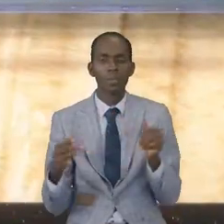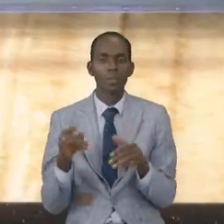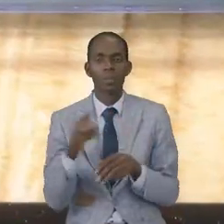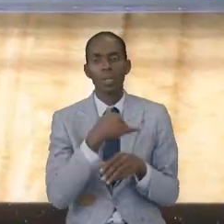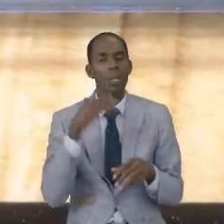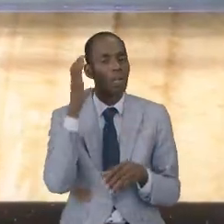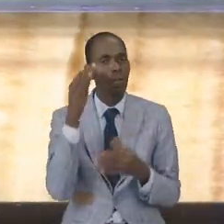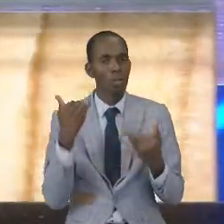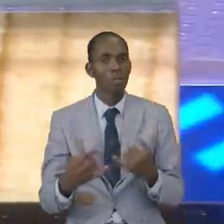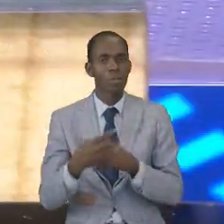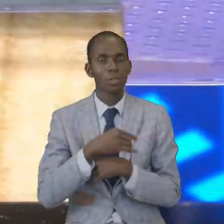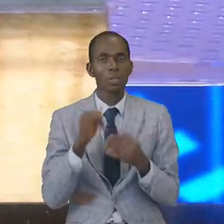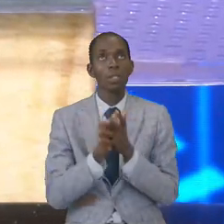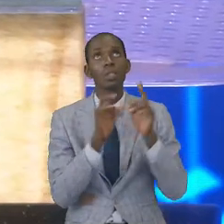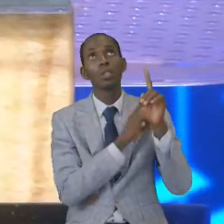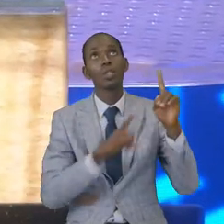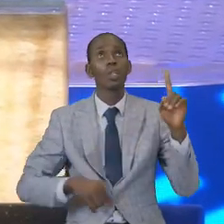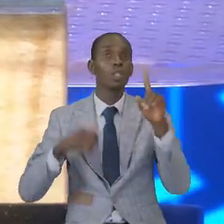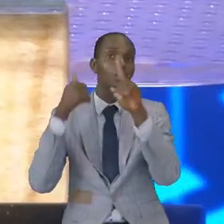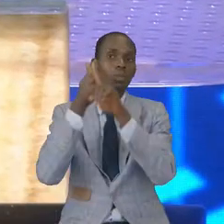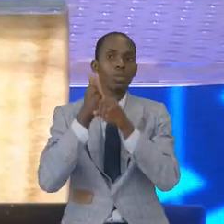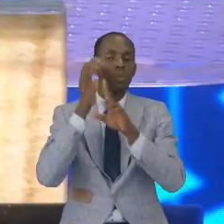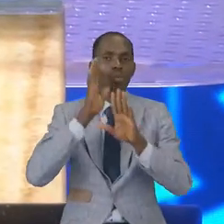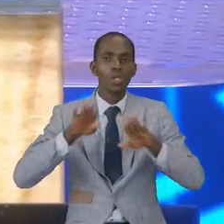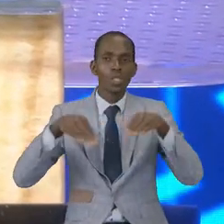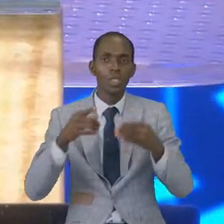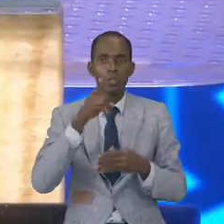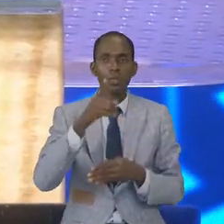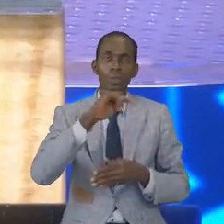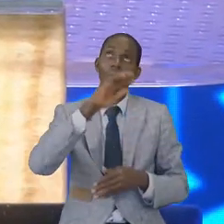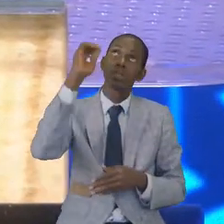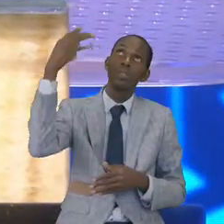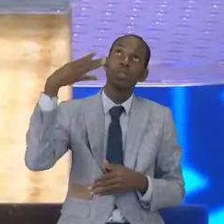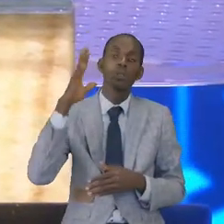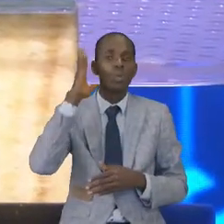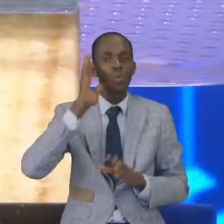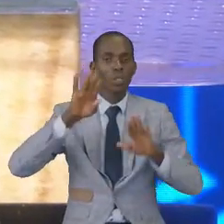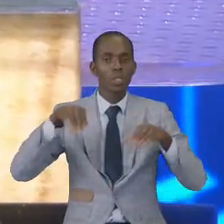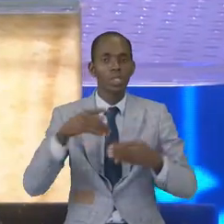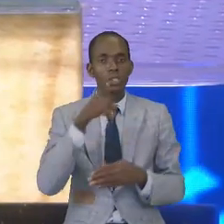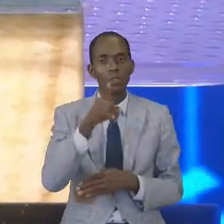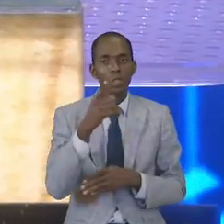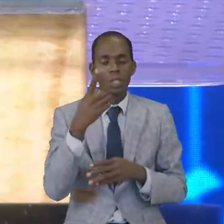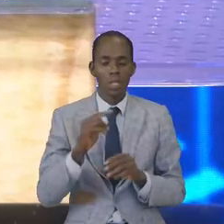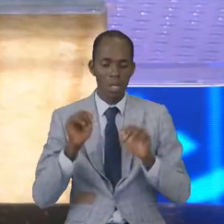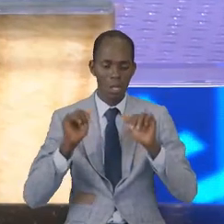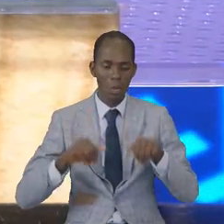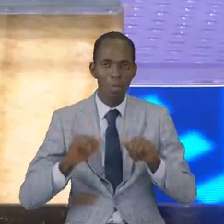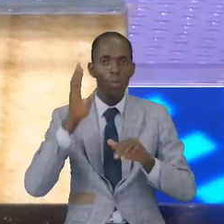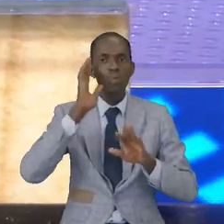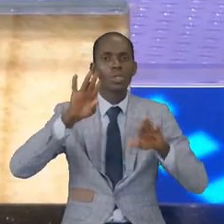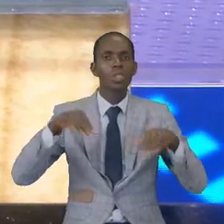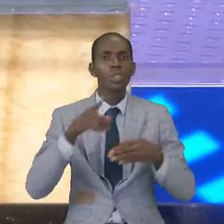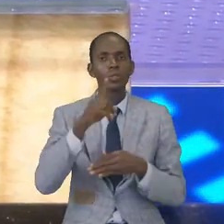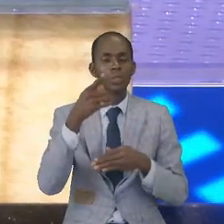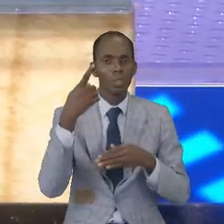today, that the Lord himself will grant you the grace, will grant you the ability, will grant